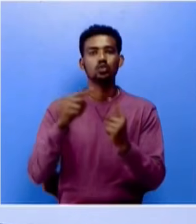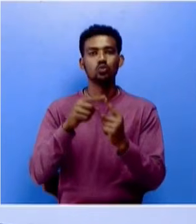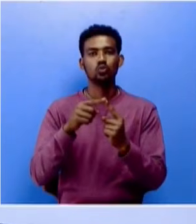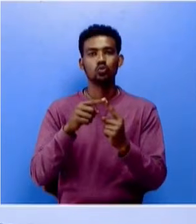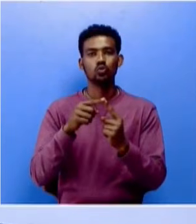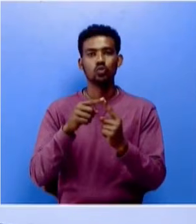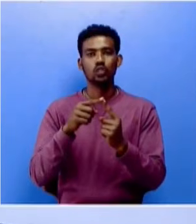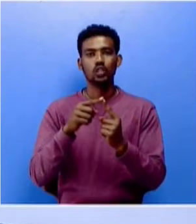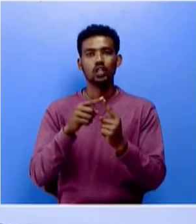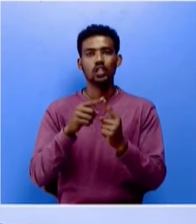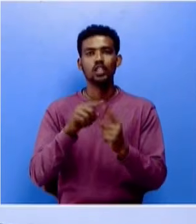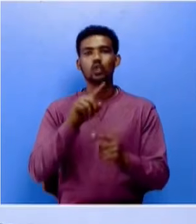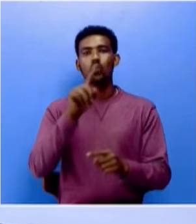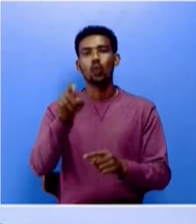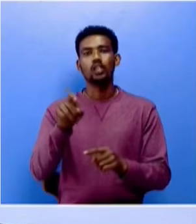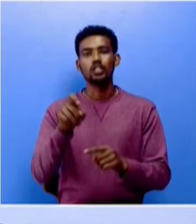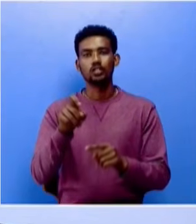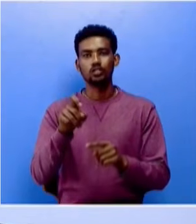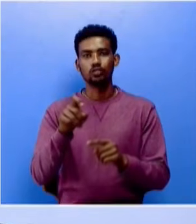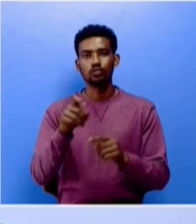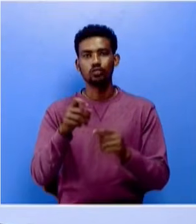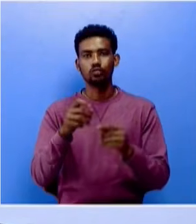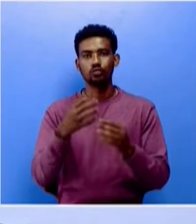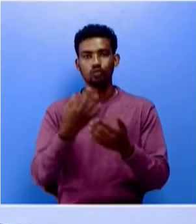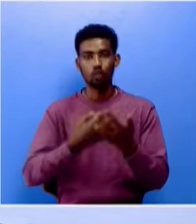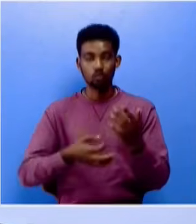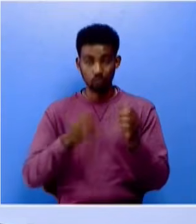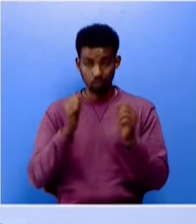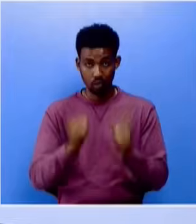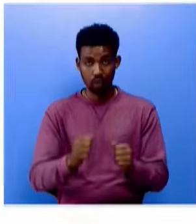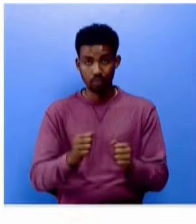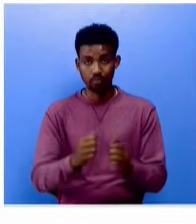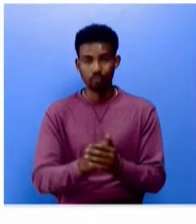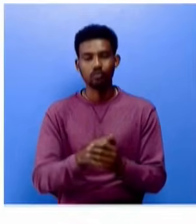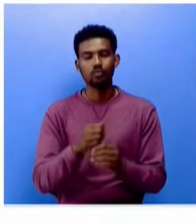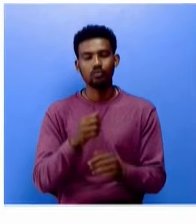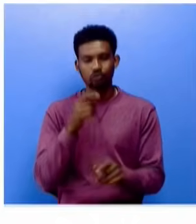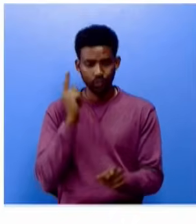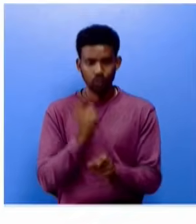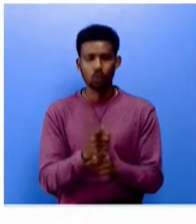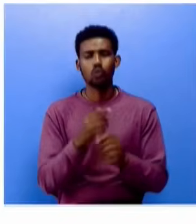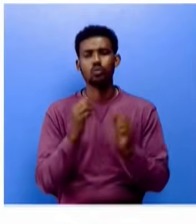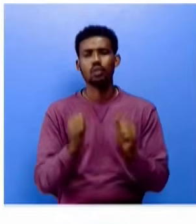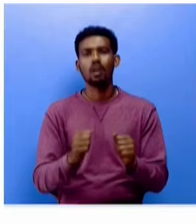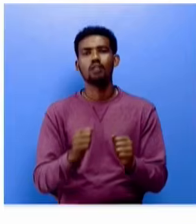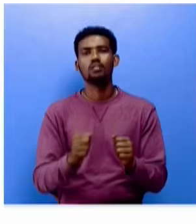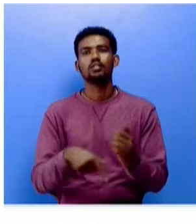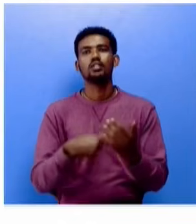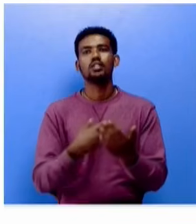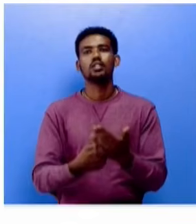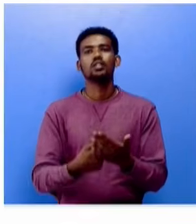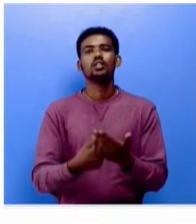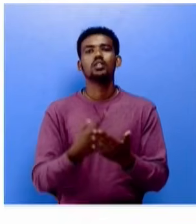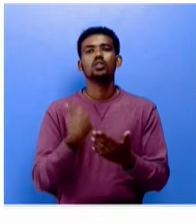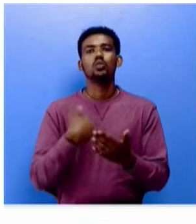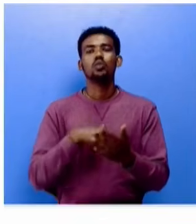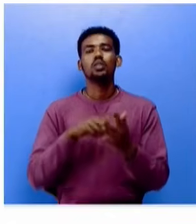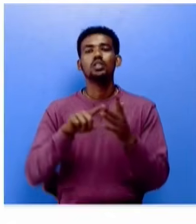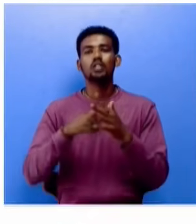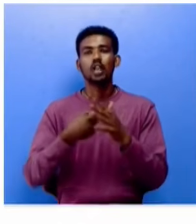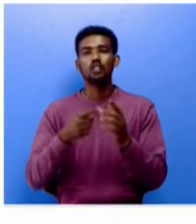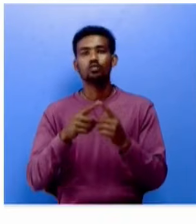interrogative form or in question form? Can we change it? Sure, we can. Here, we have to start